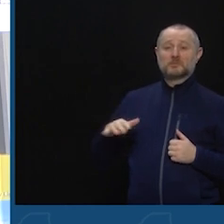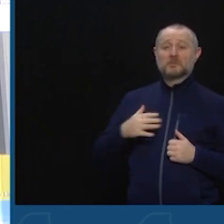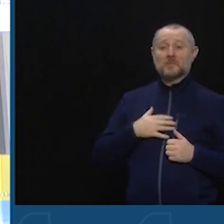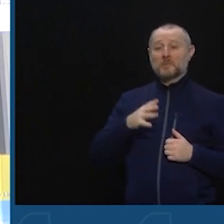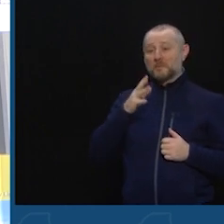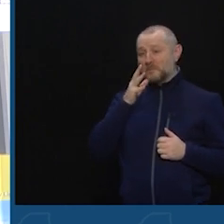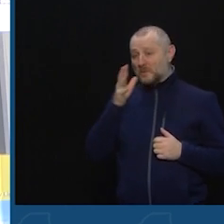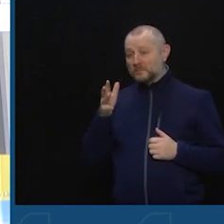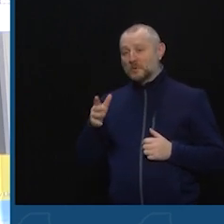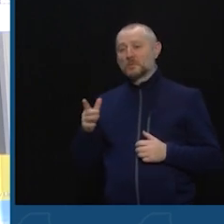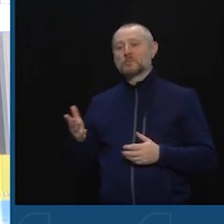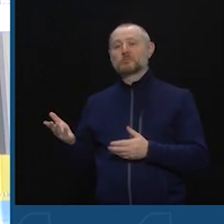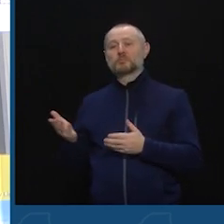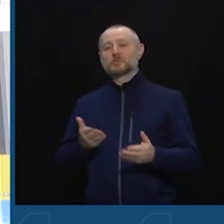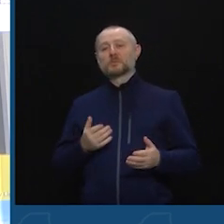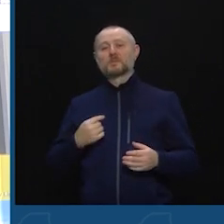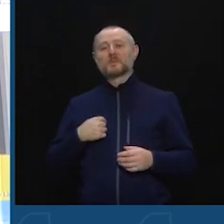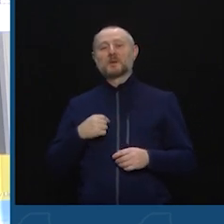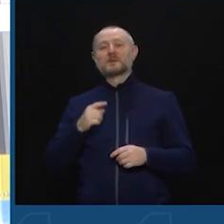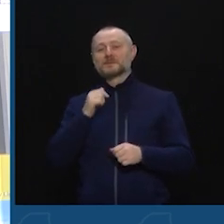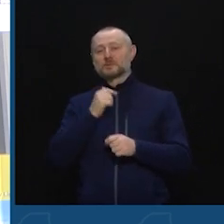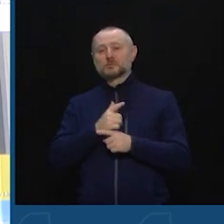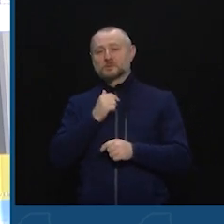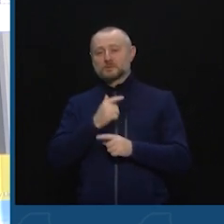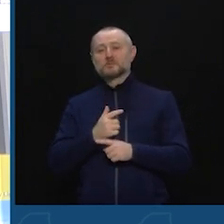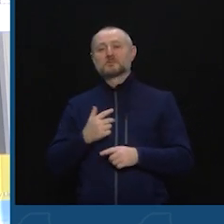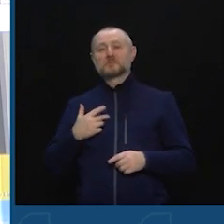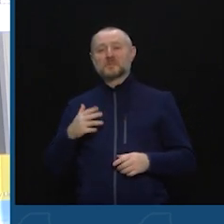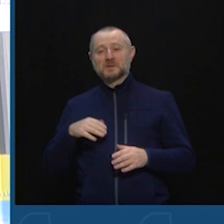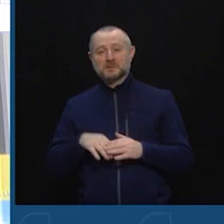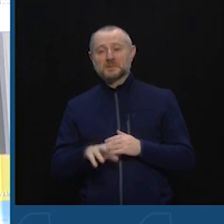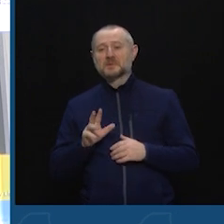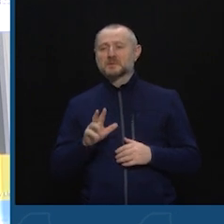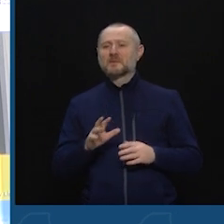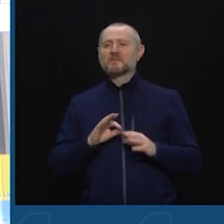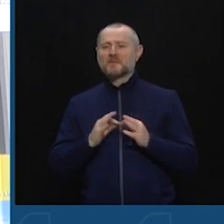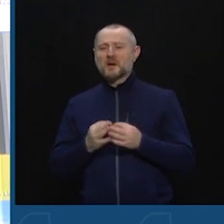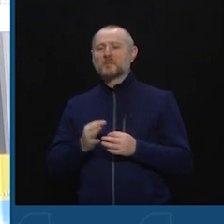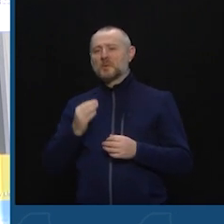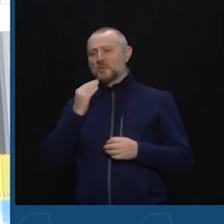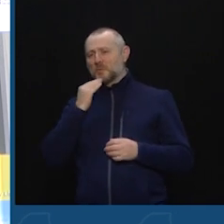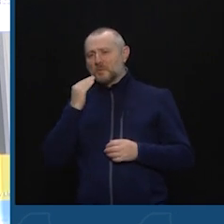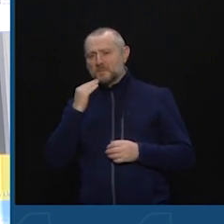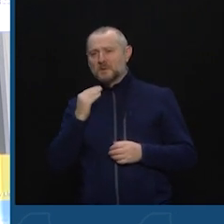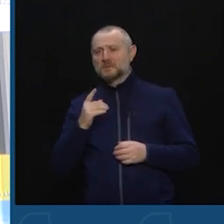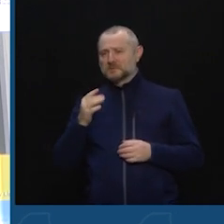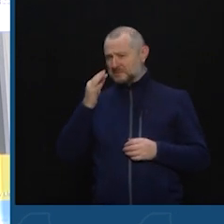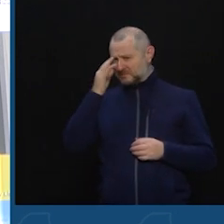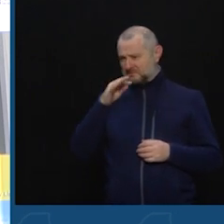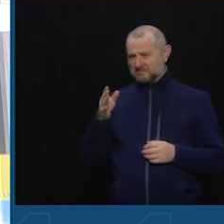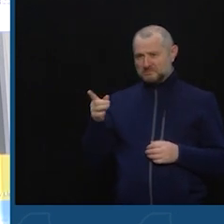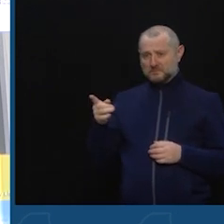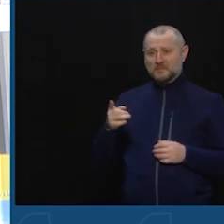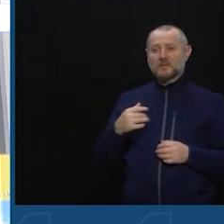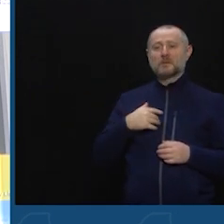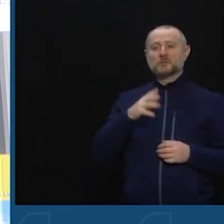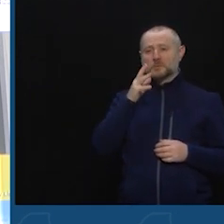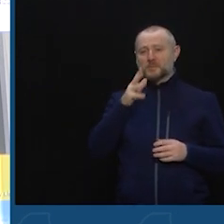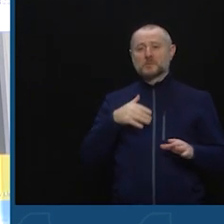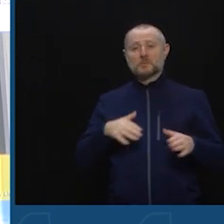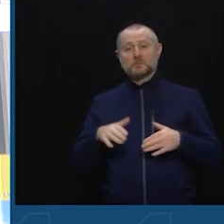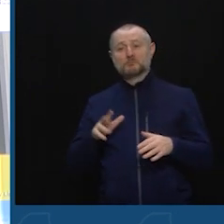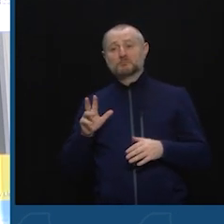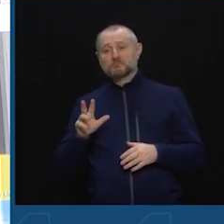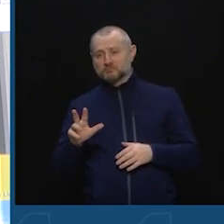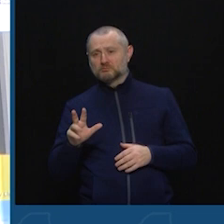sister and myself from our two-family home in 23rd Avenue, right down the road. She'd walk us right here to